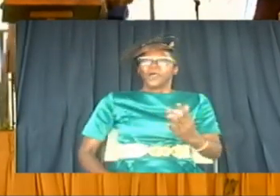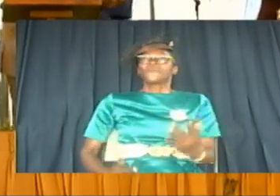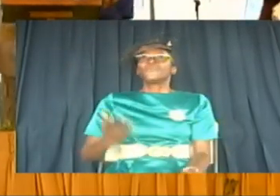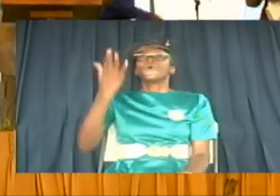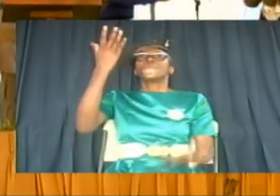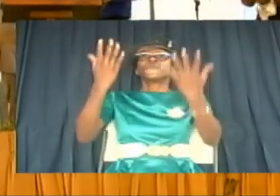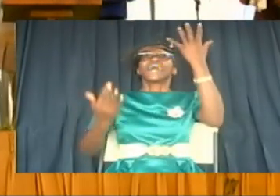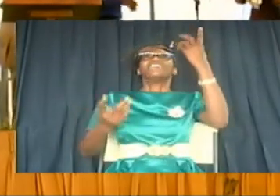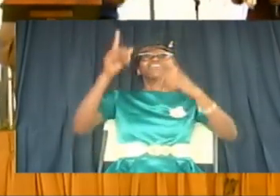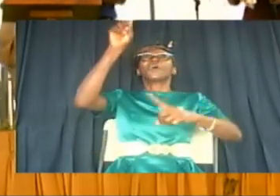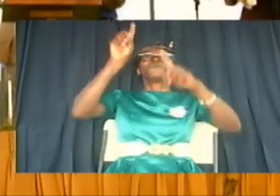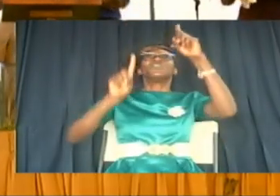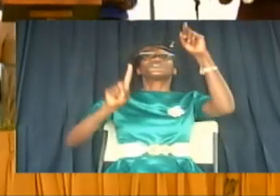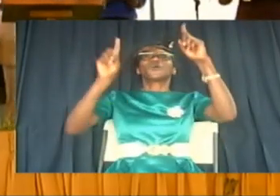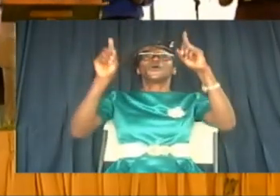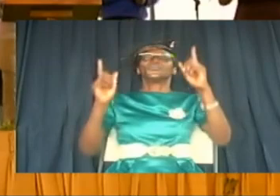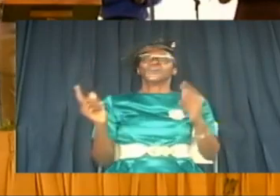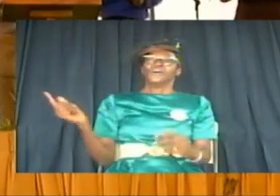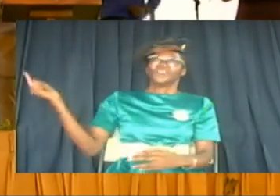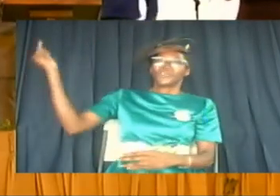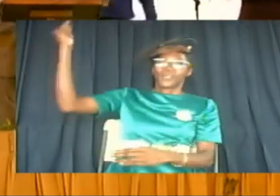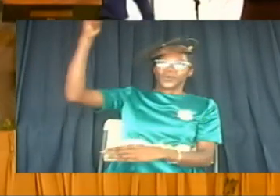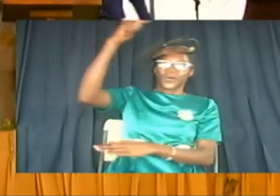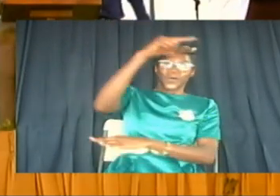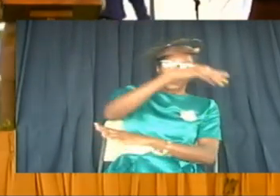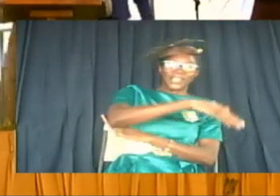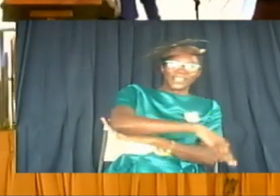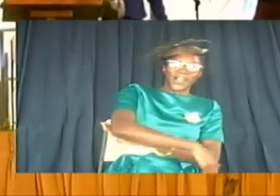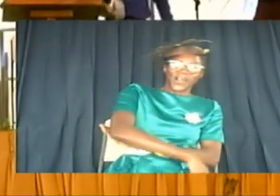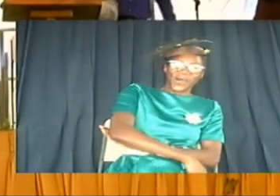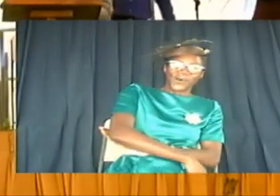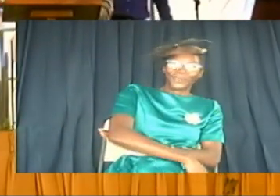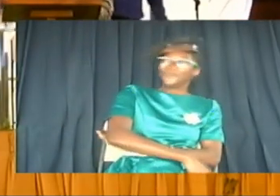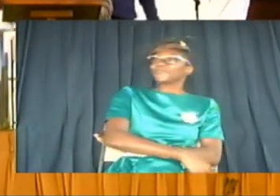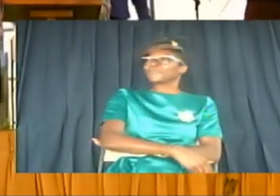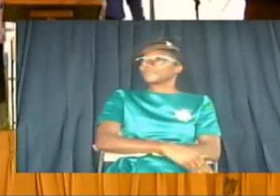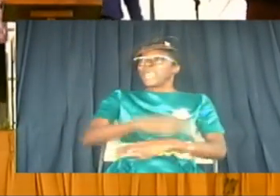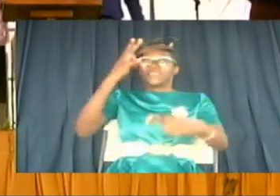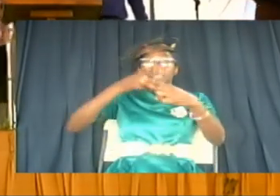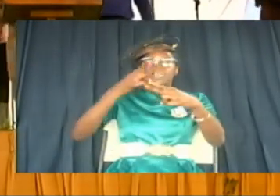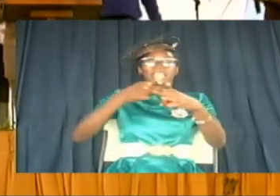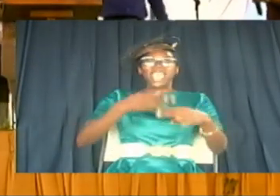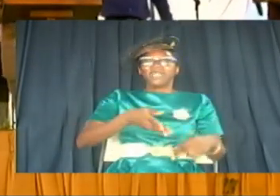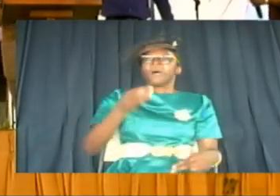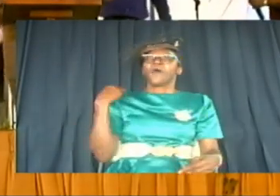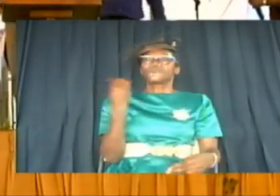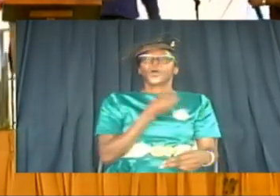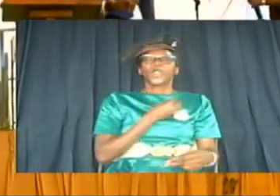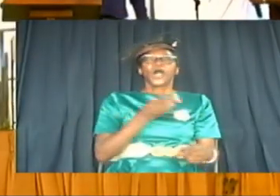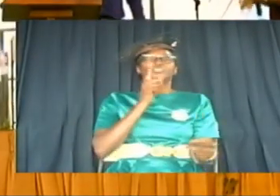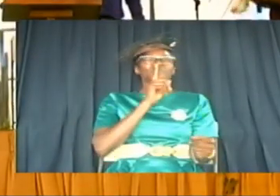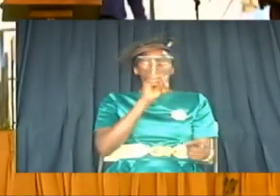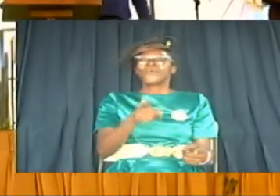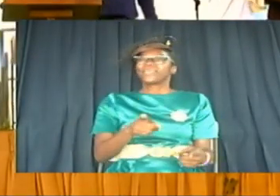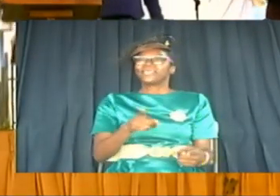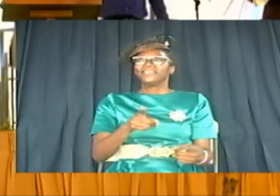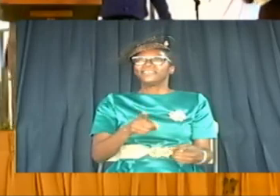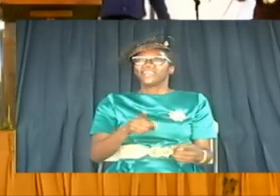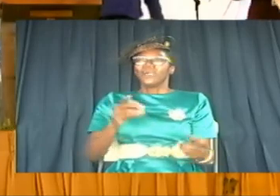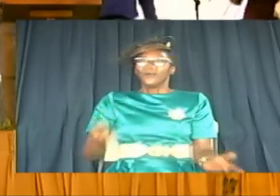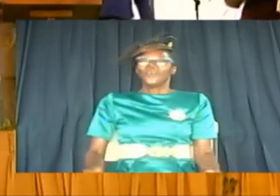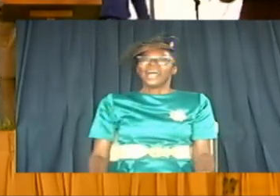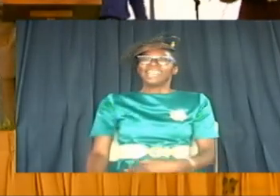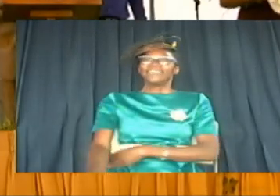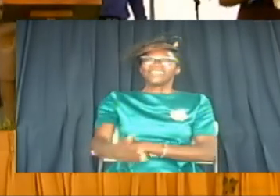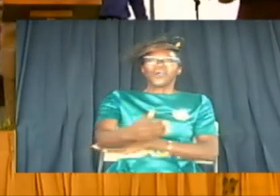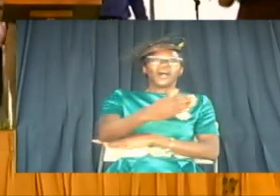sun to the going down of the very same, the name of our God is to be praised. Singers, can you raise that one for me? Oh, from